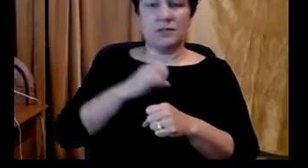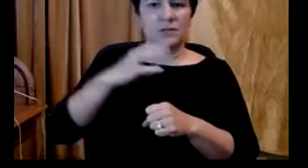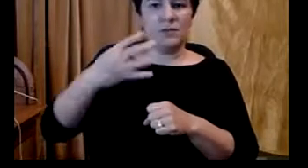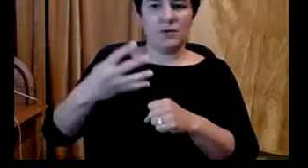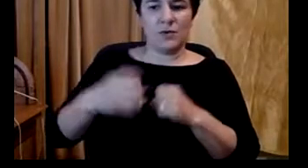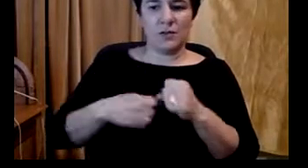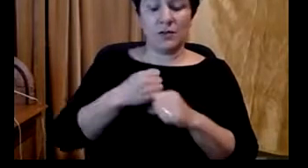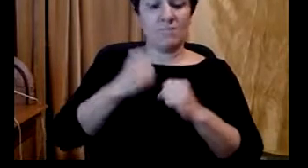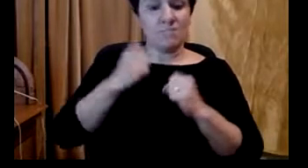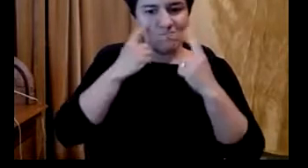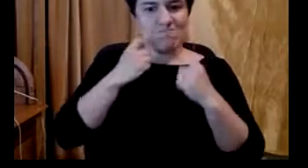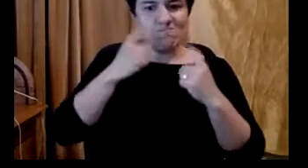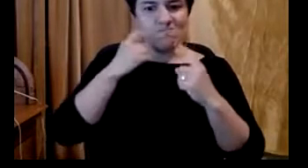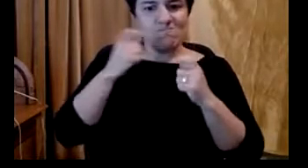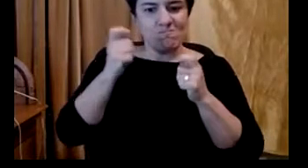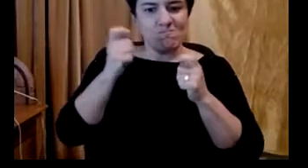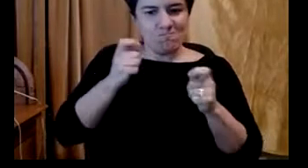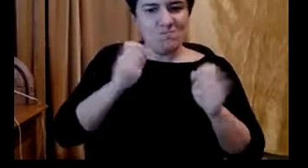All right, I got this.